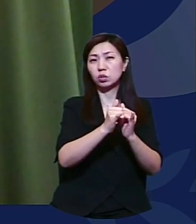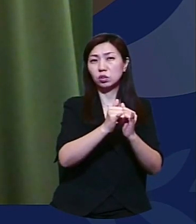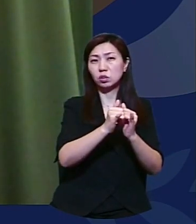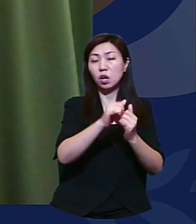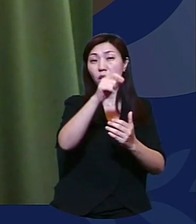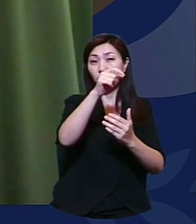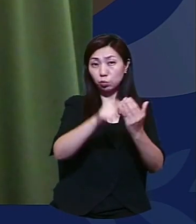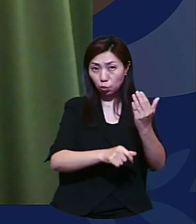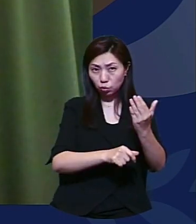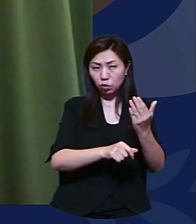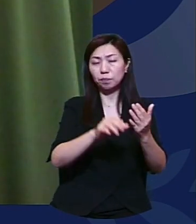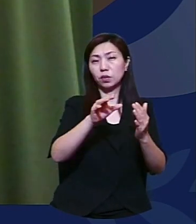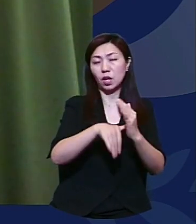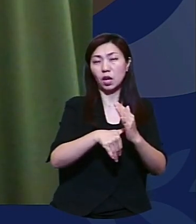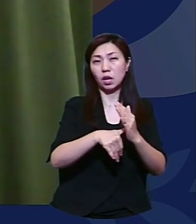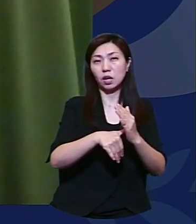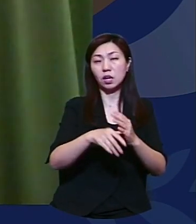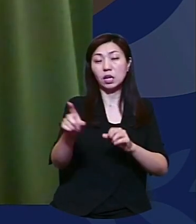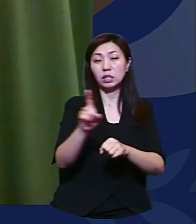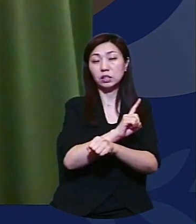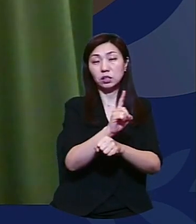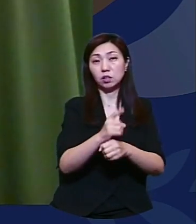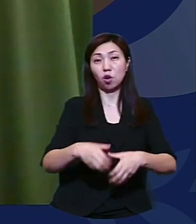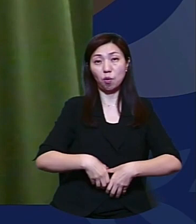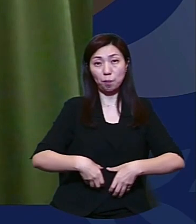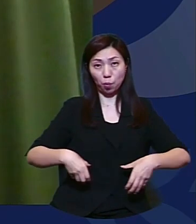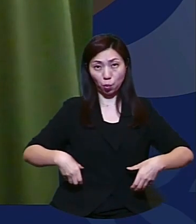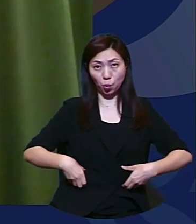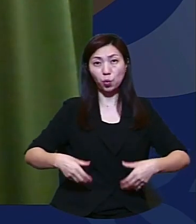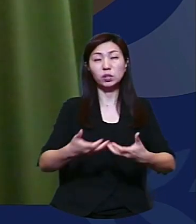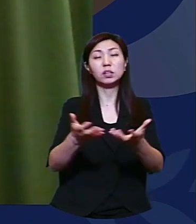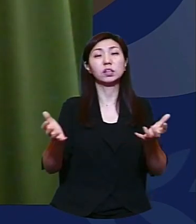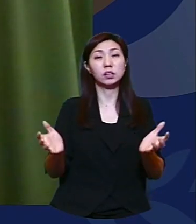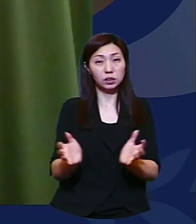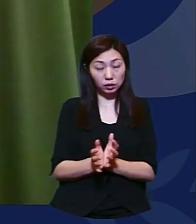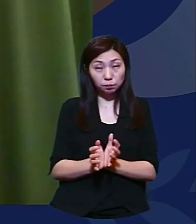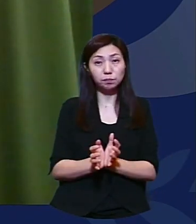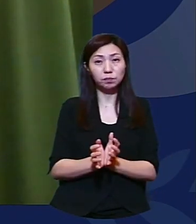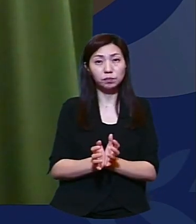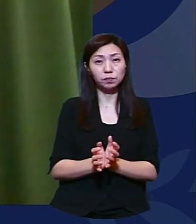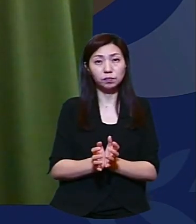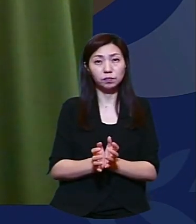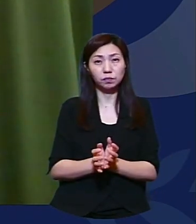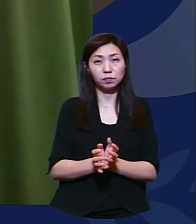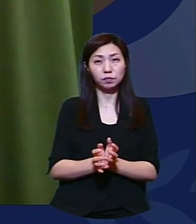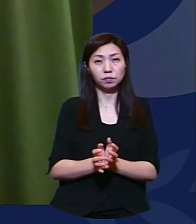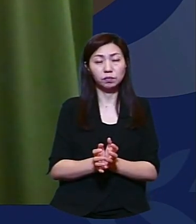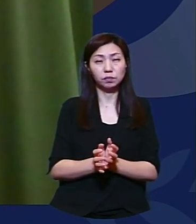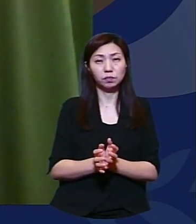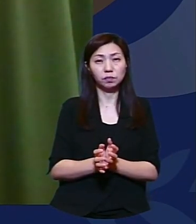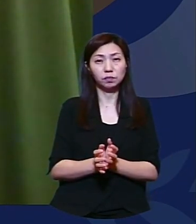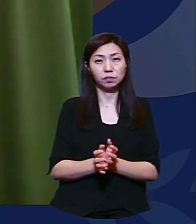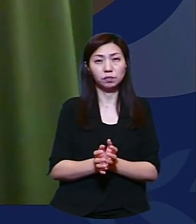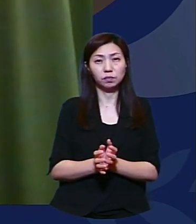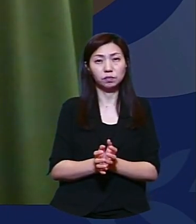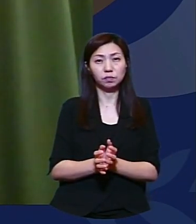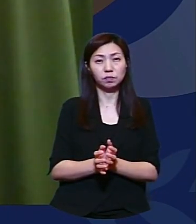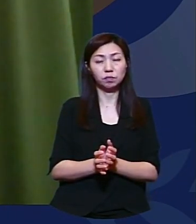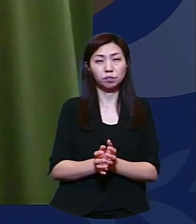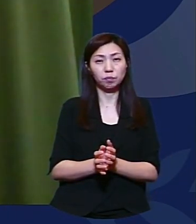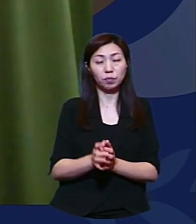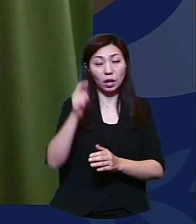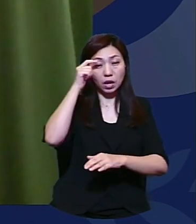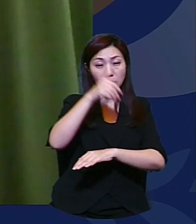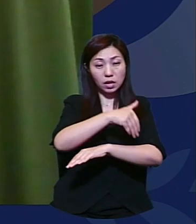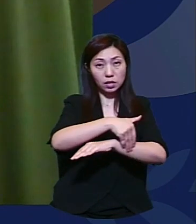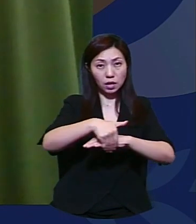just finalizing a pretty substantial primer that allows implementing partners and others